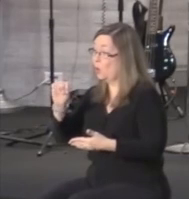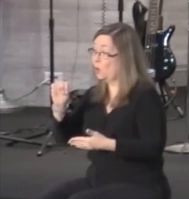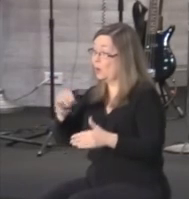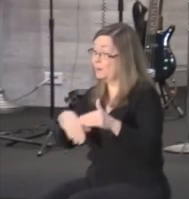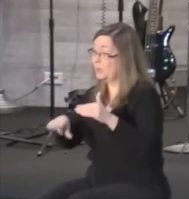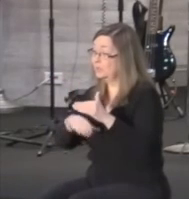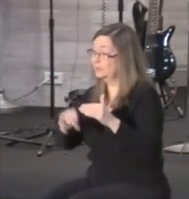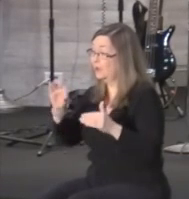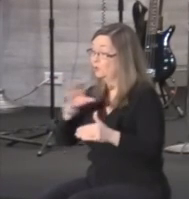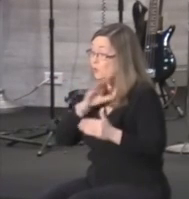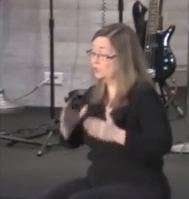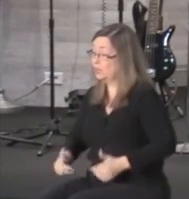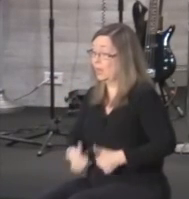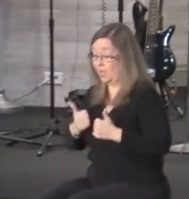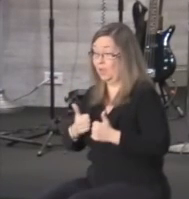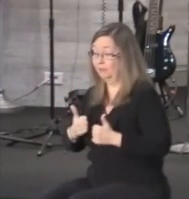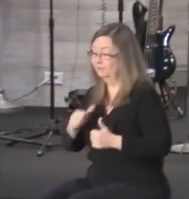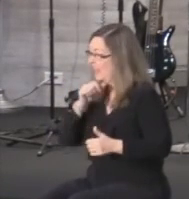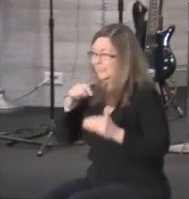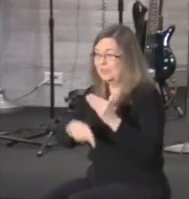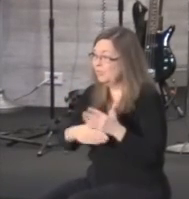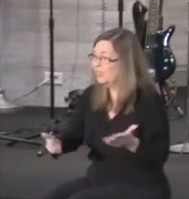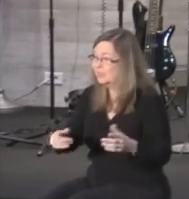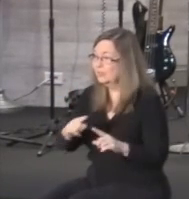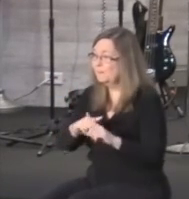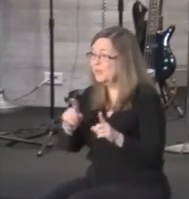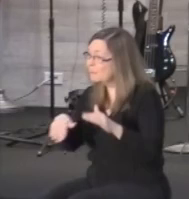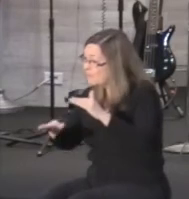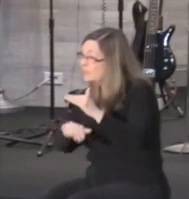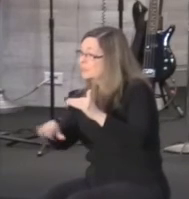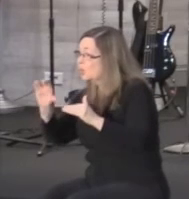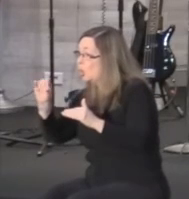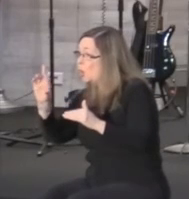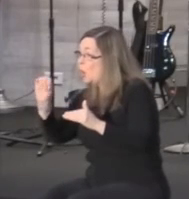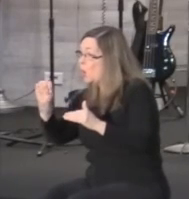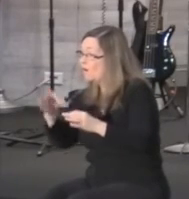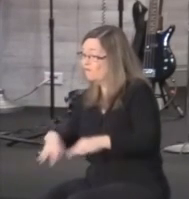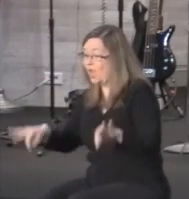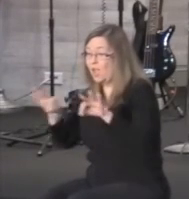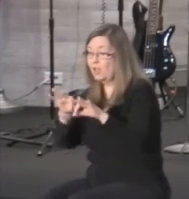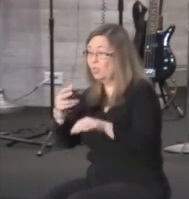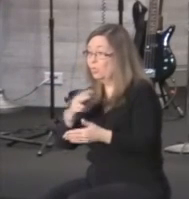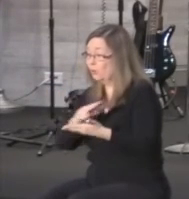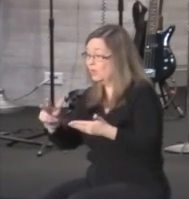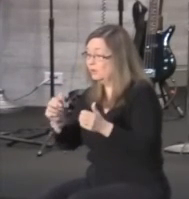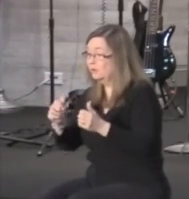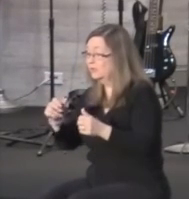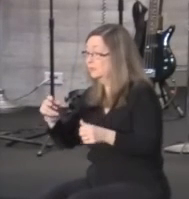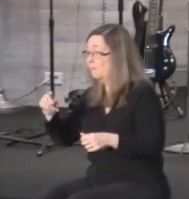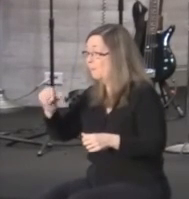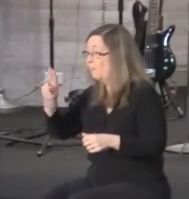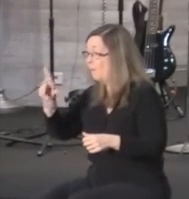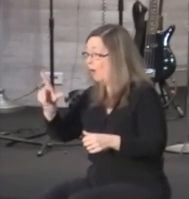deep things here. And that's not what we're talking about. We're talking about the core values. That's all Paul said. He spent 3 weeks with them.